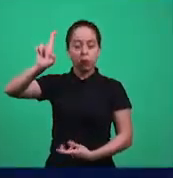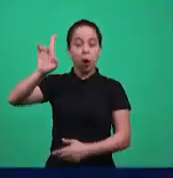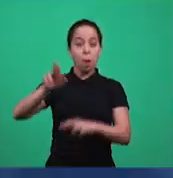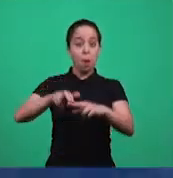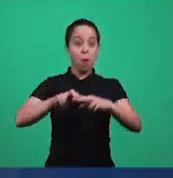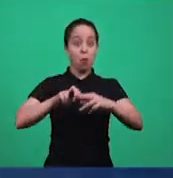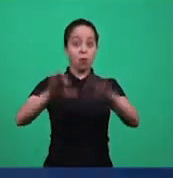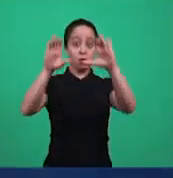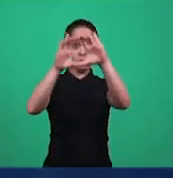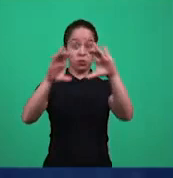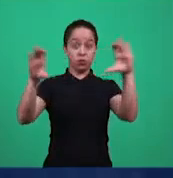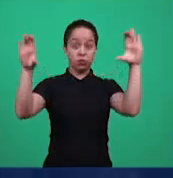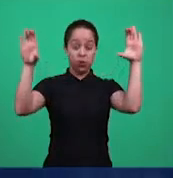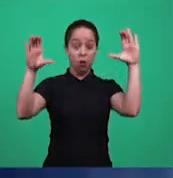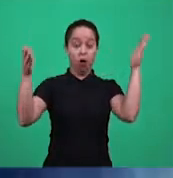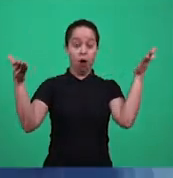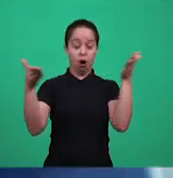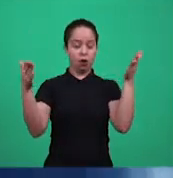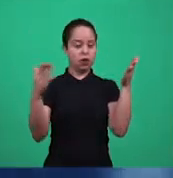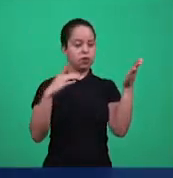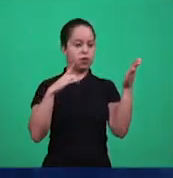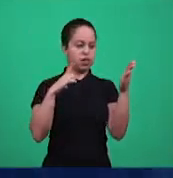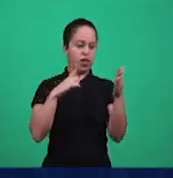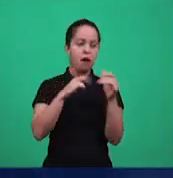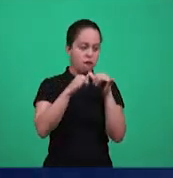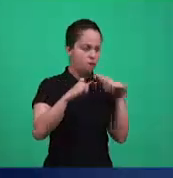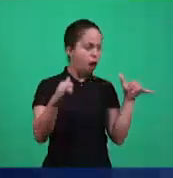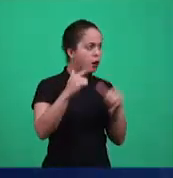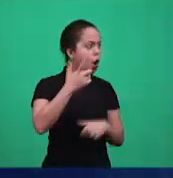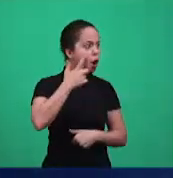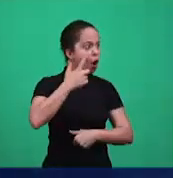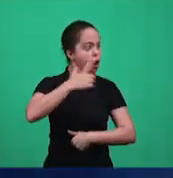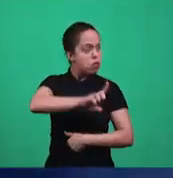The heavens declare the glory of God.